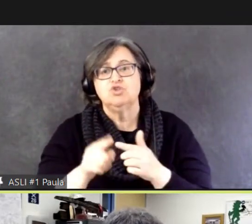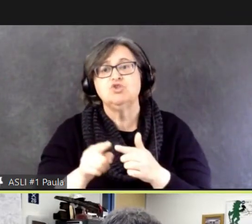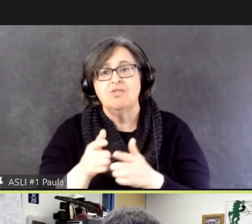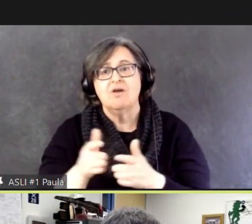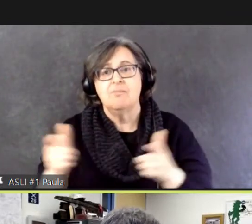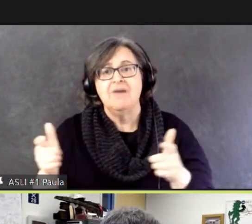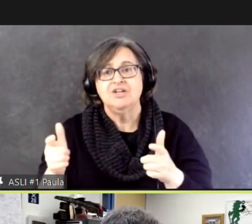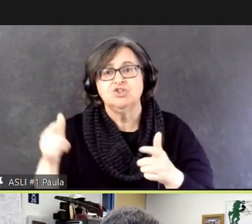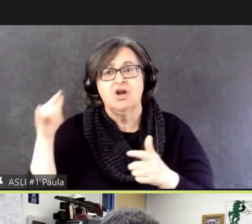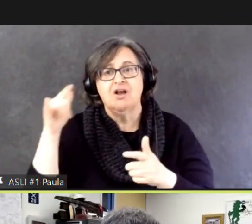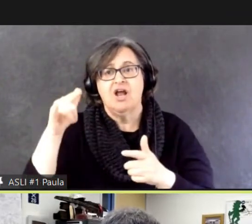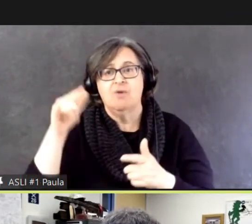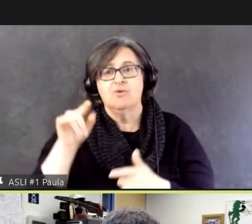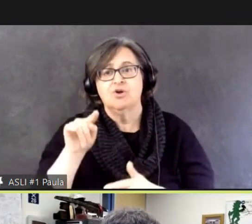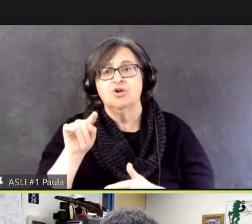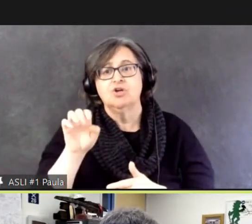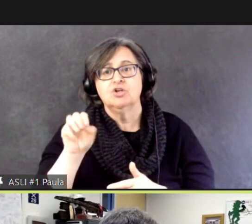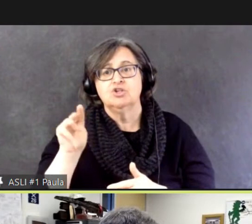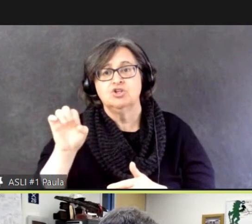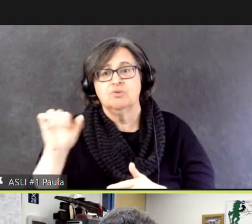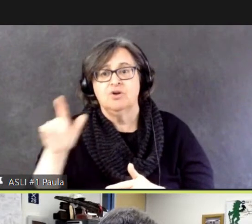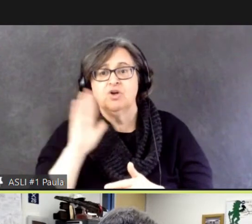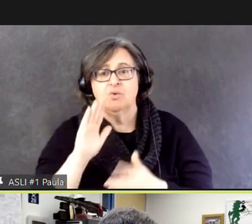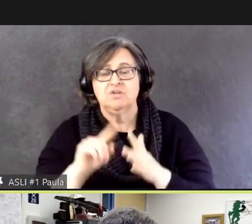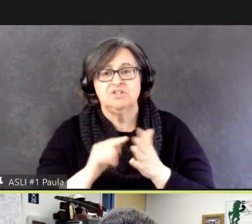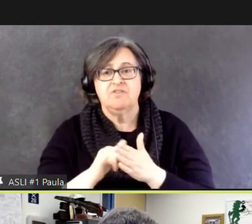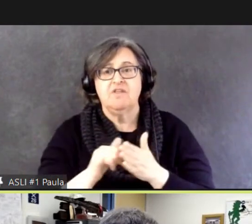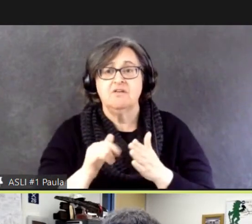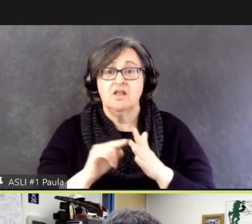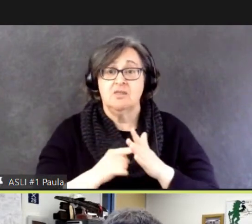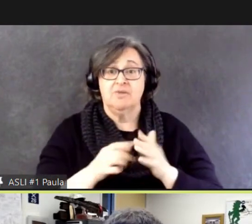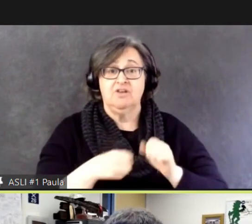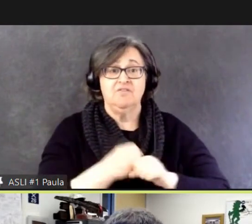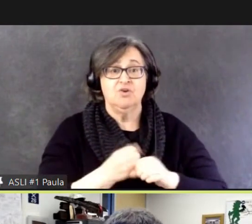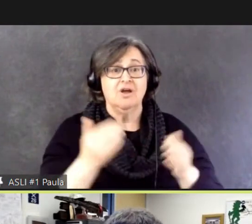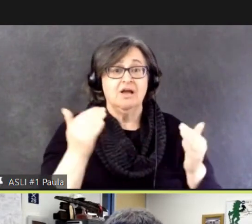and we'll begin that work in the new year. Let's move to the pictures.